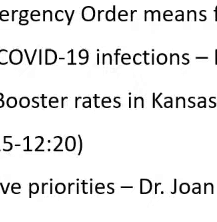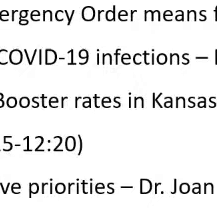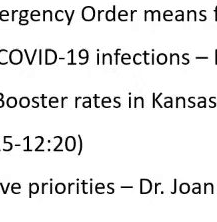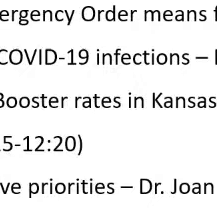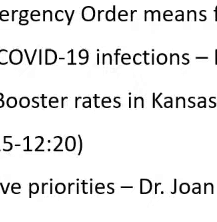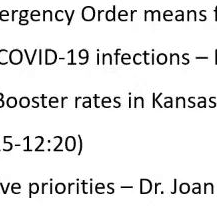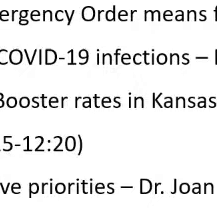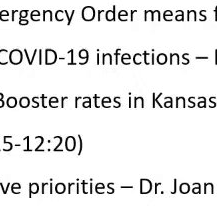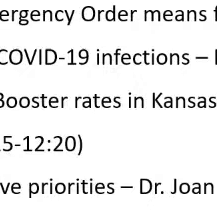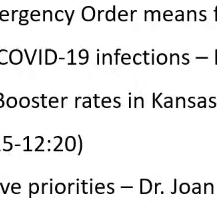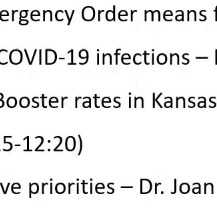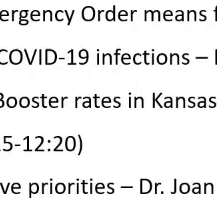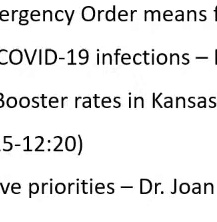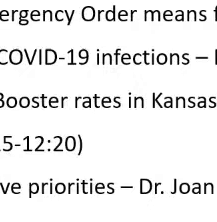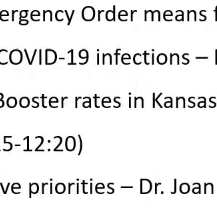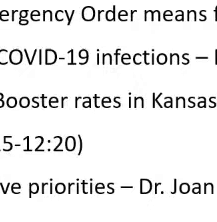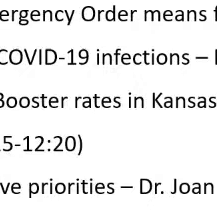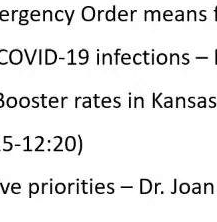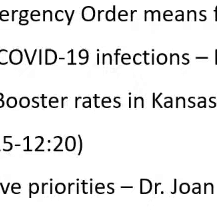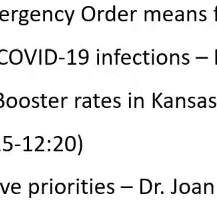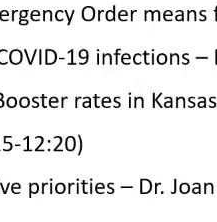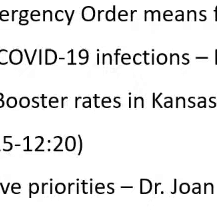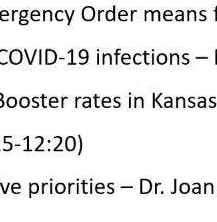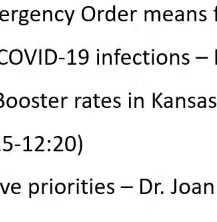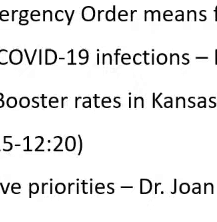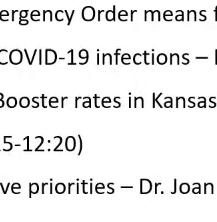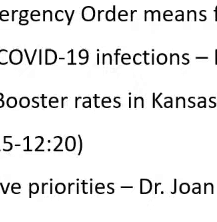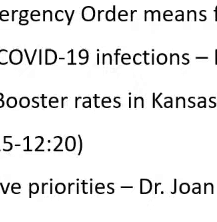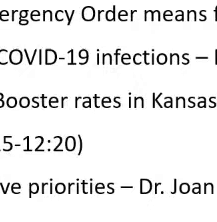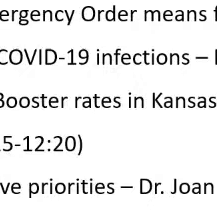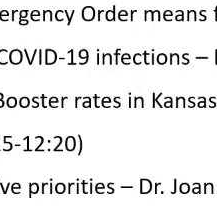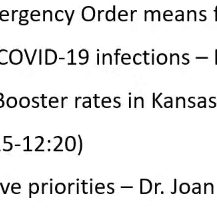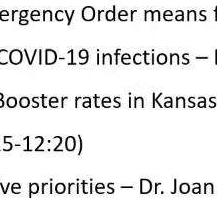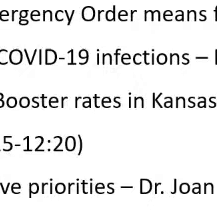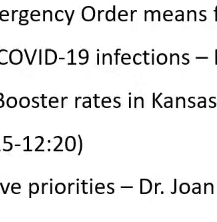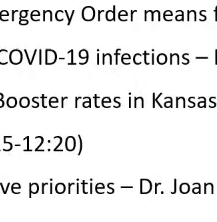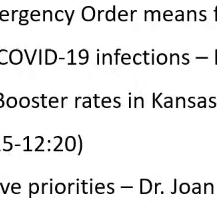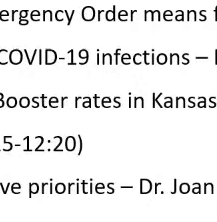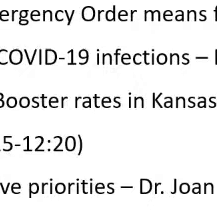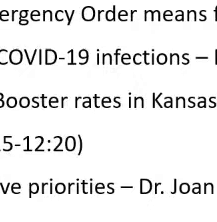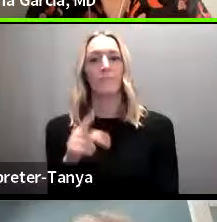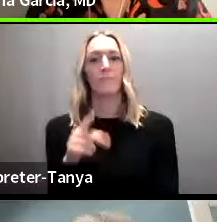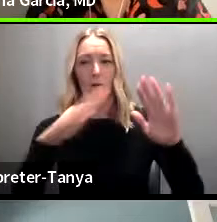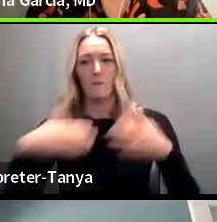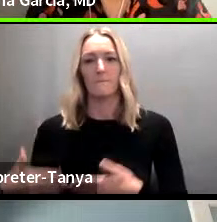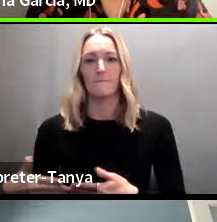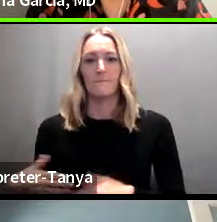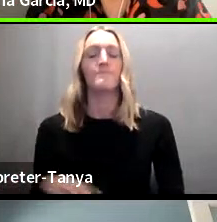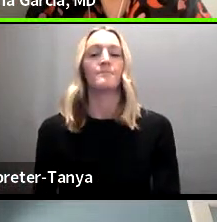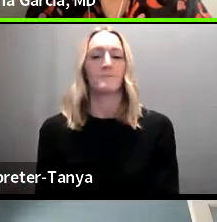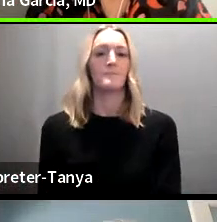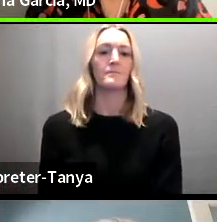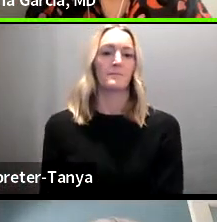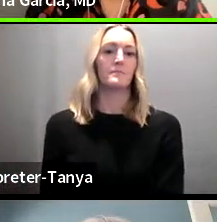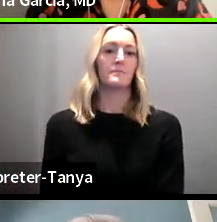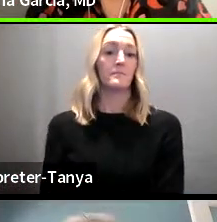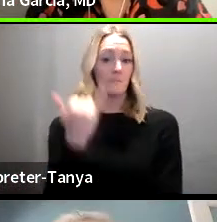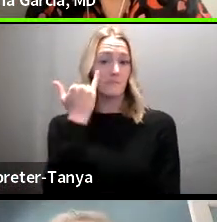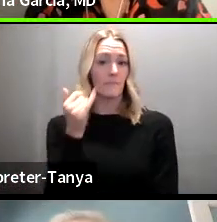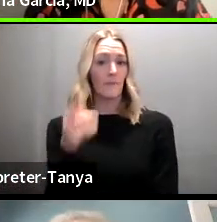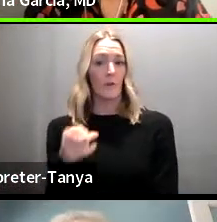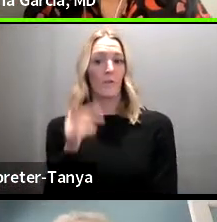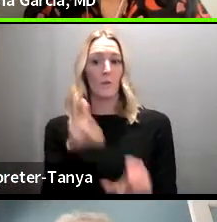day pandemic of COVID. So if you don't mind taking down the slides, Vicki, let's start with quick intros. So if you're attending this